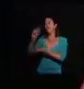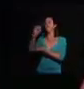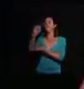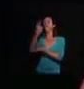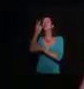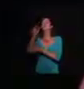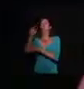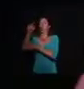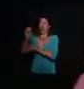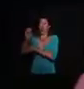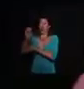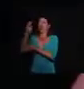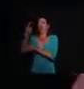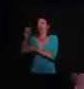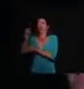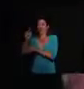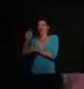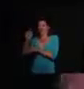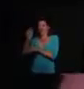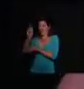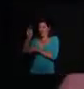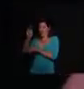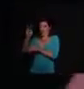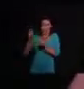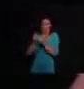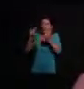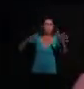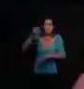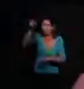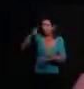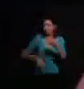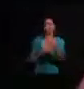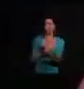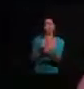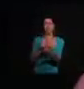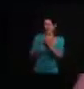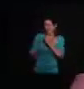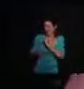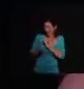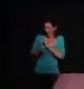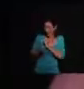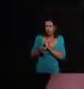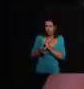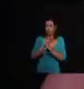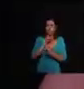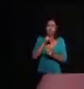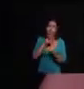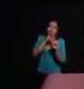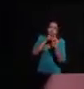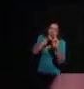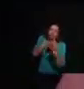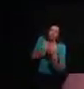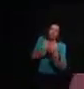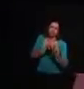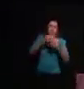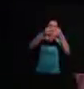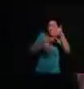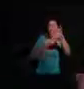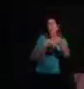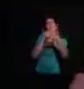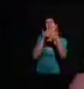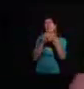well. This would never have materialized without you. The technical end of things has been very detailed. And thank you so much.